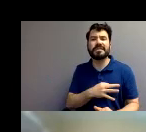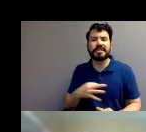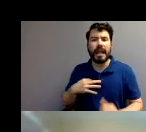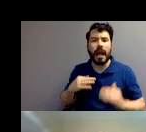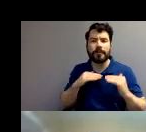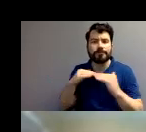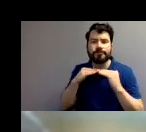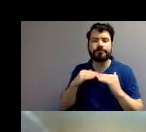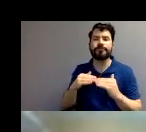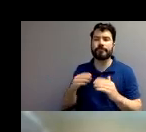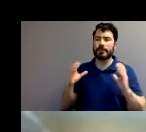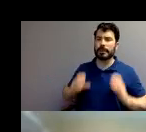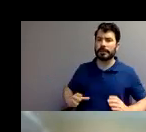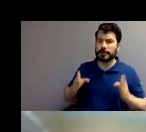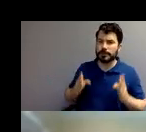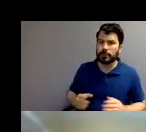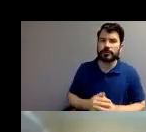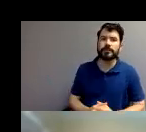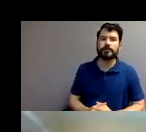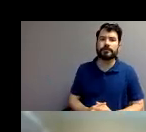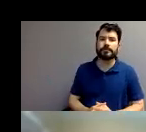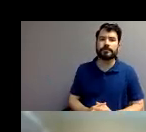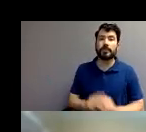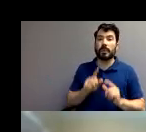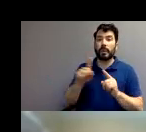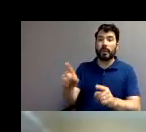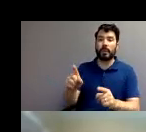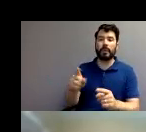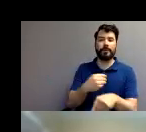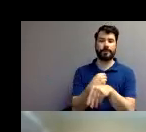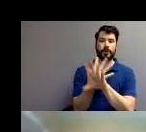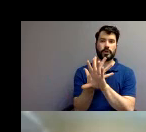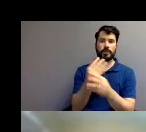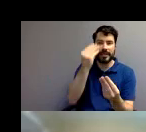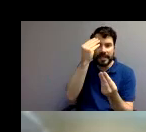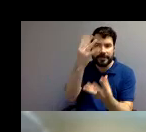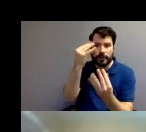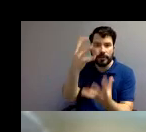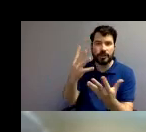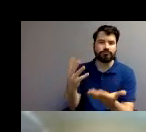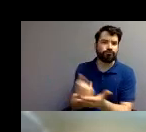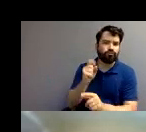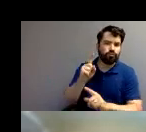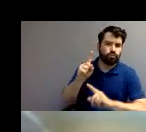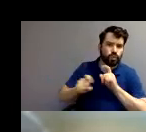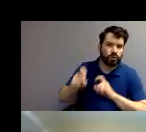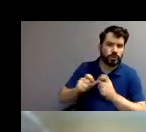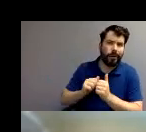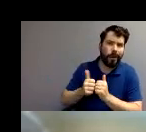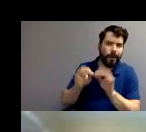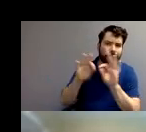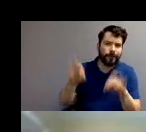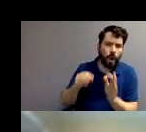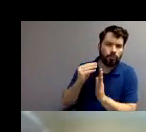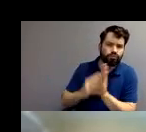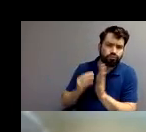review, attending a virtual informational session to ask questions and learn how to complete the forms.